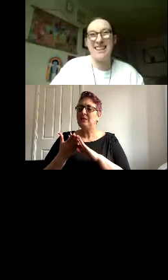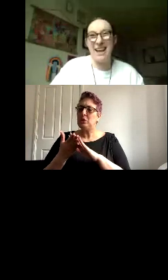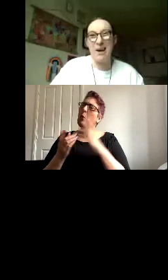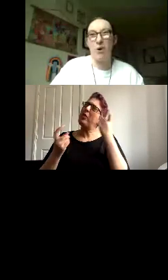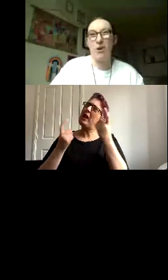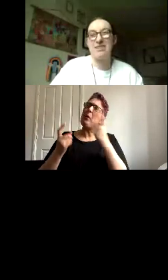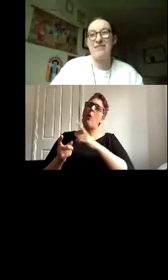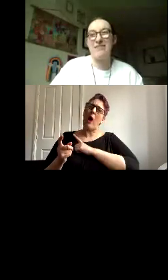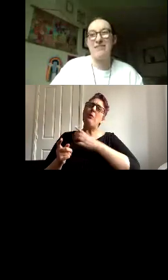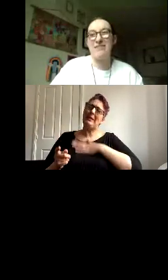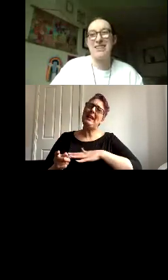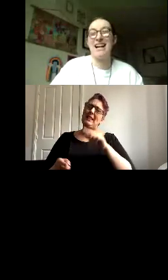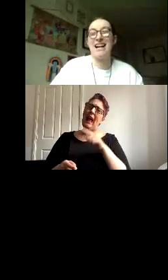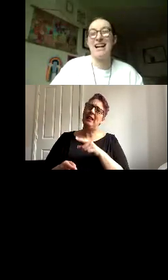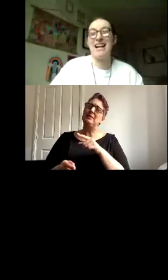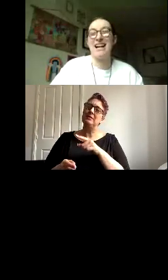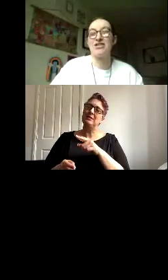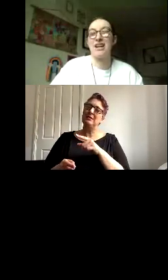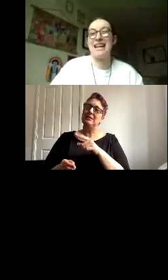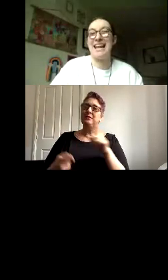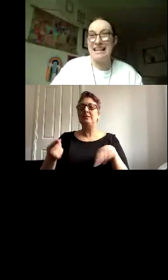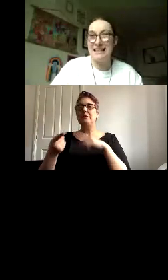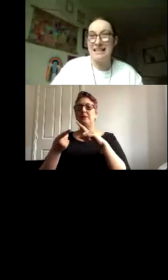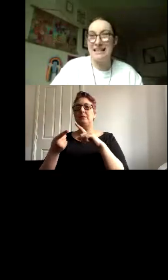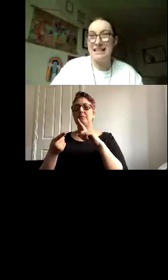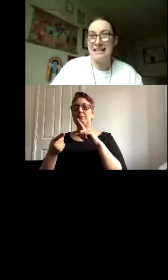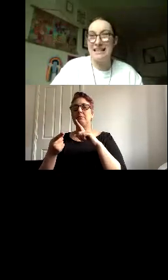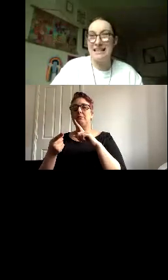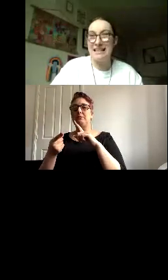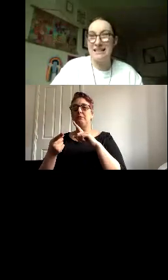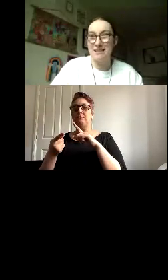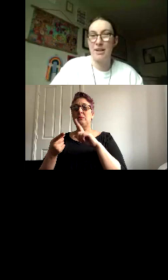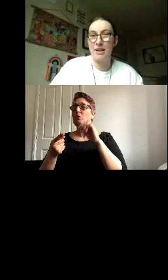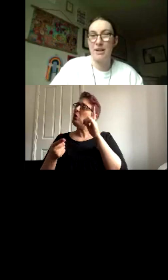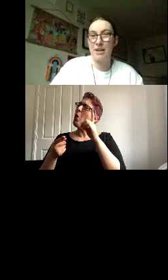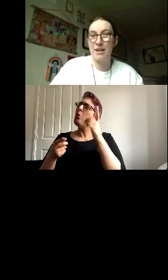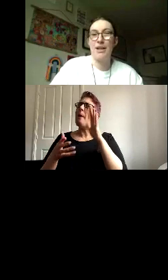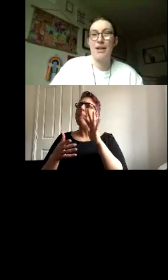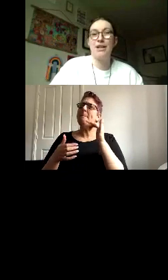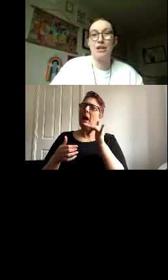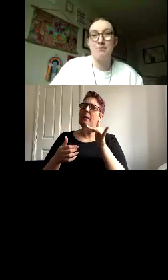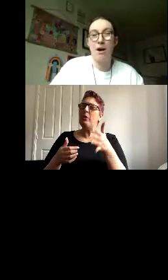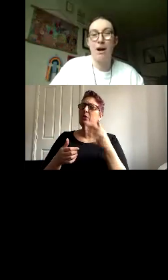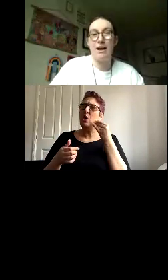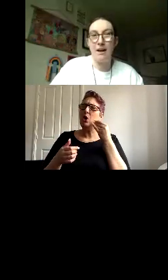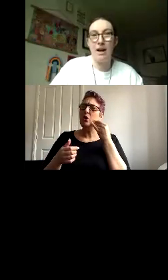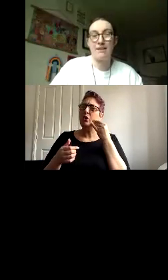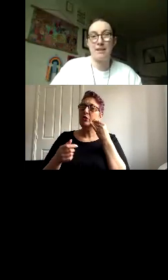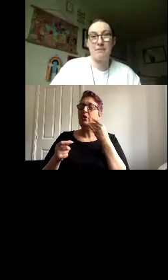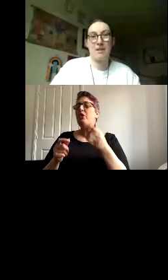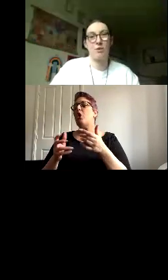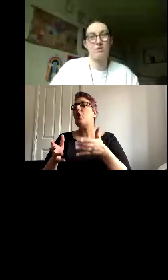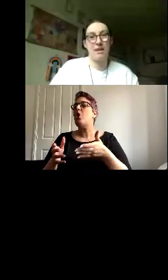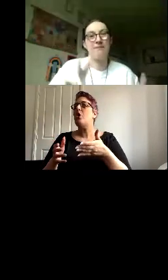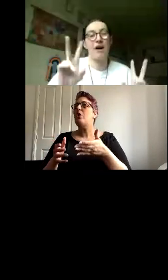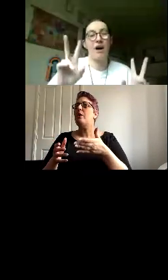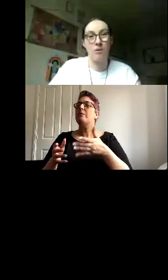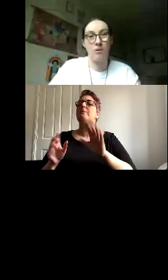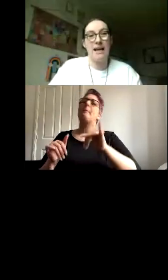why we need that and what deaf insight actually is. So you might have heard of something called deaf awareness